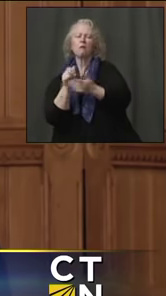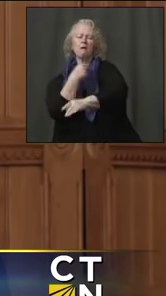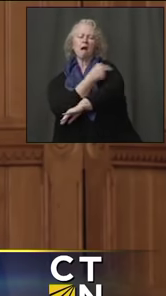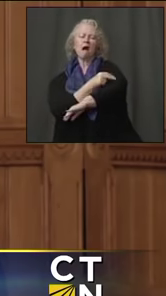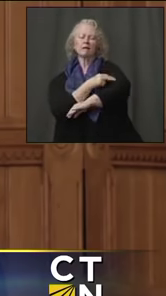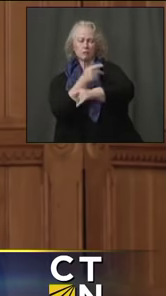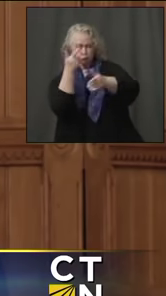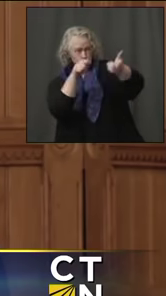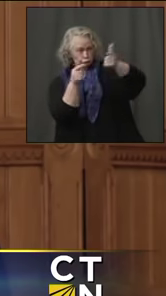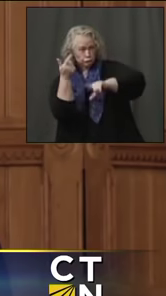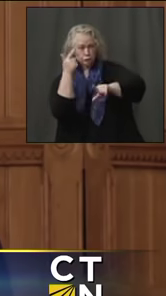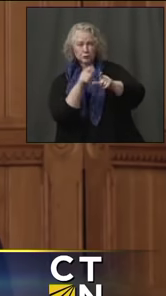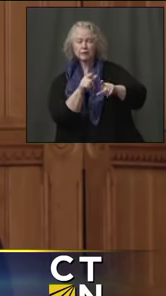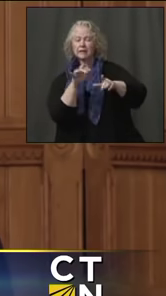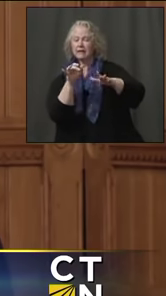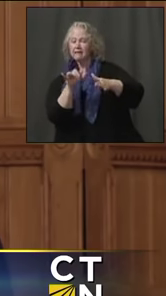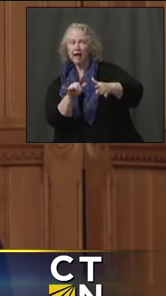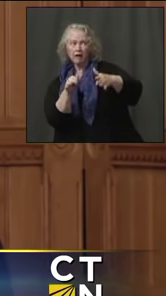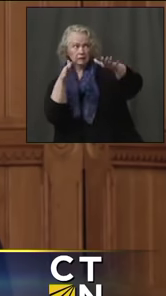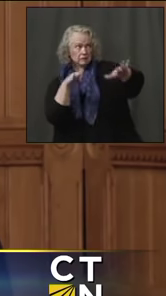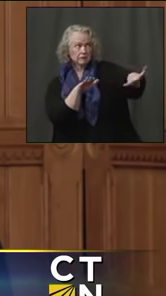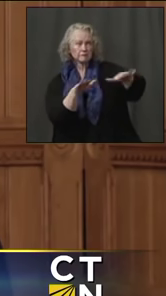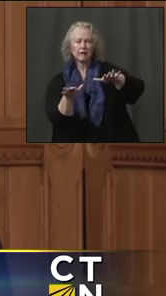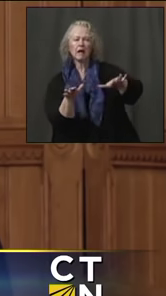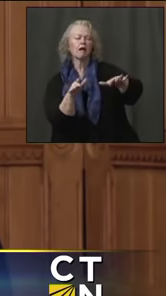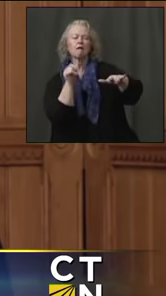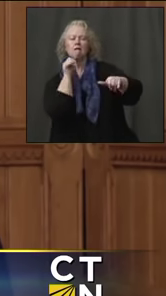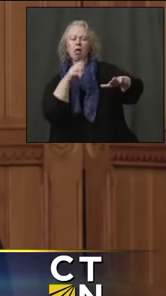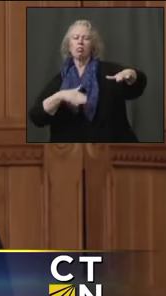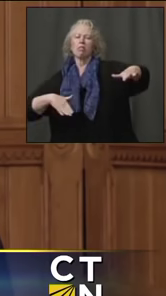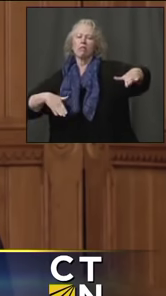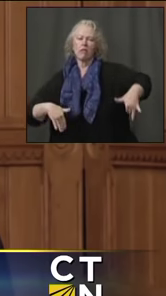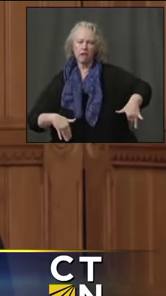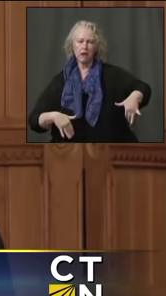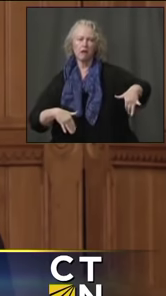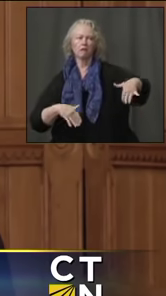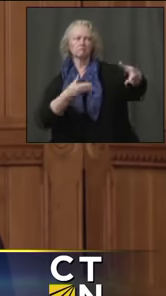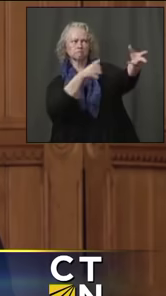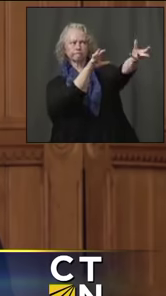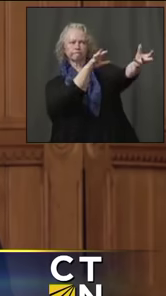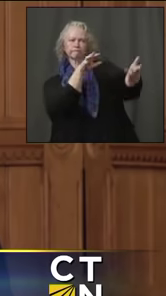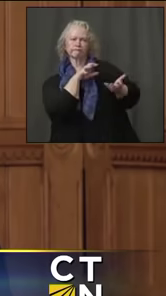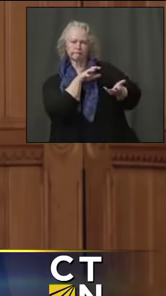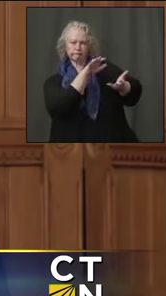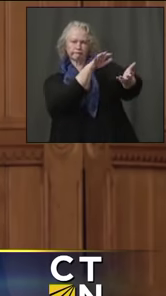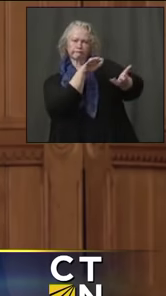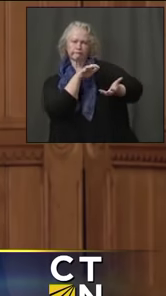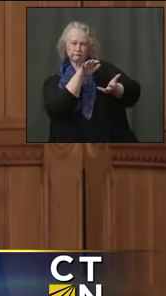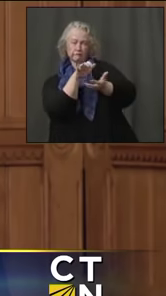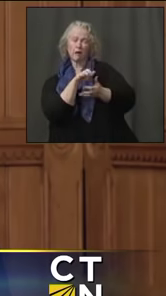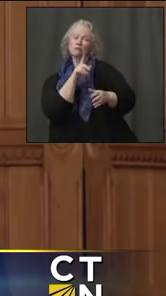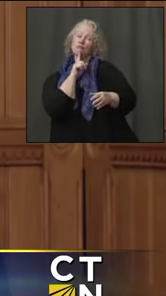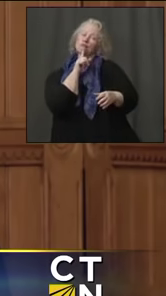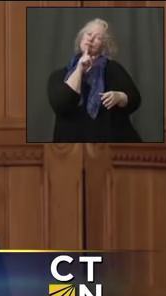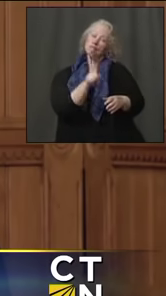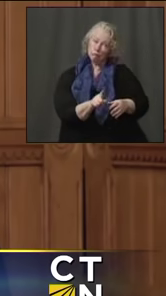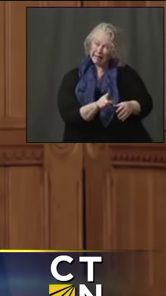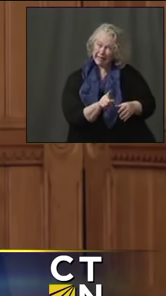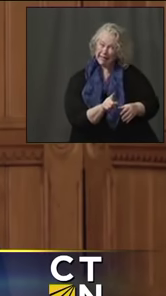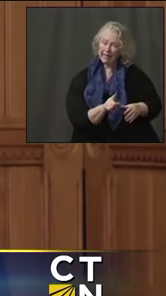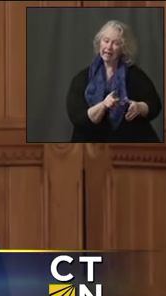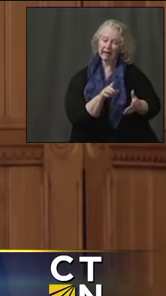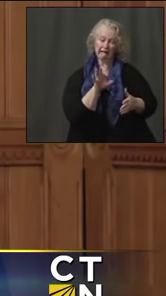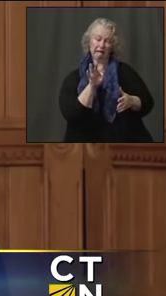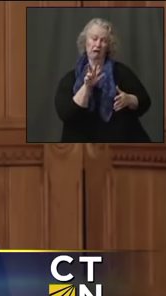plan amendments that have to be validated and approved by the federal government. So the true shortfall in terms